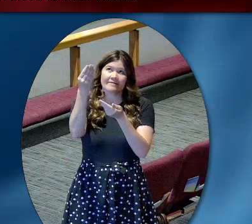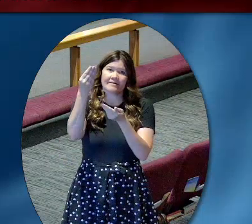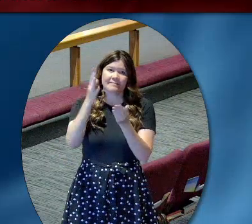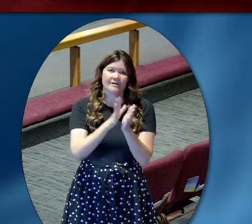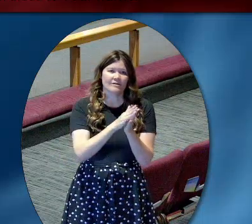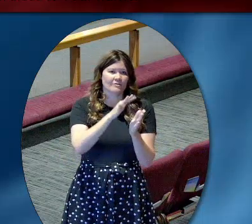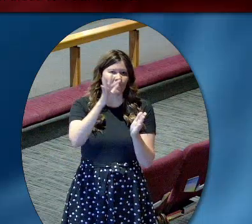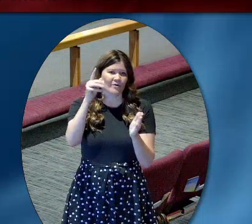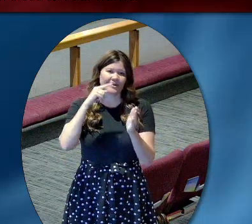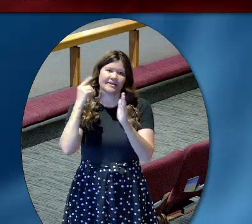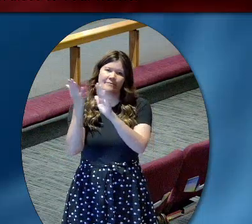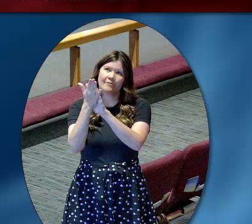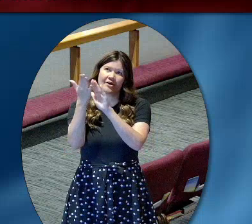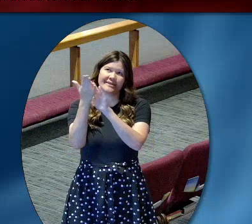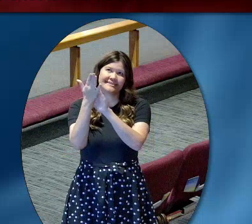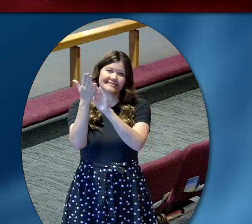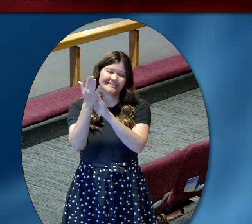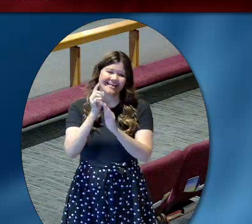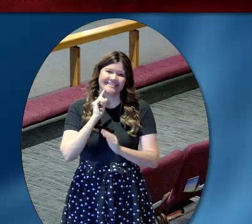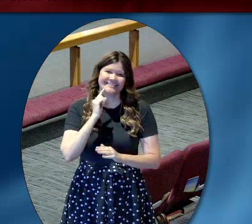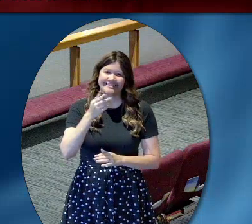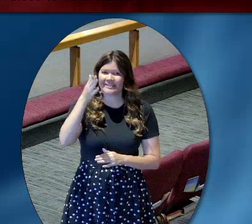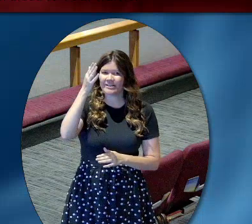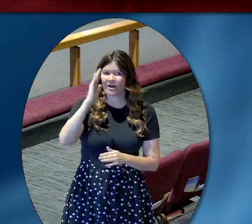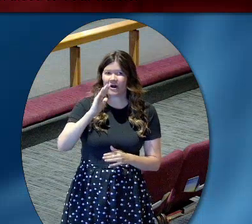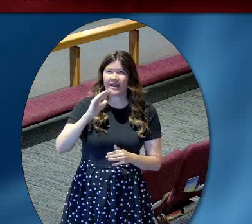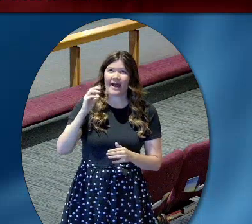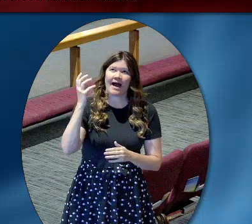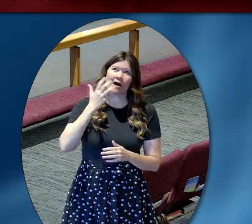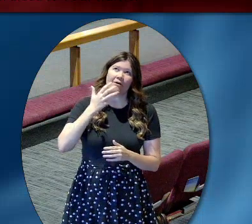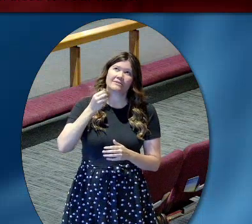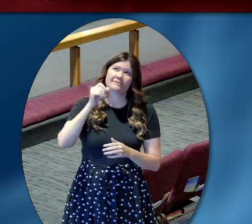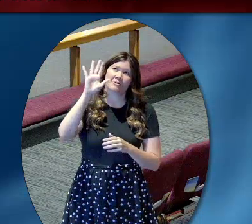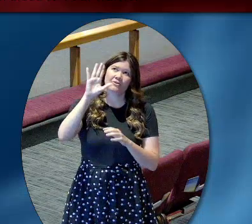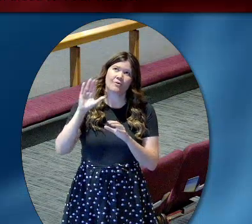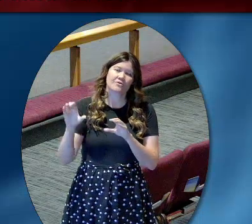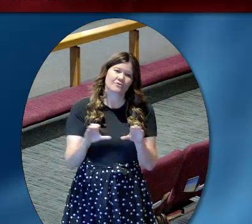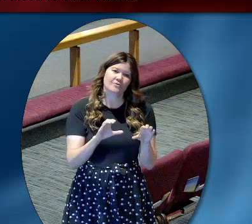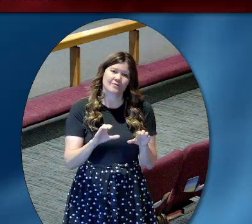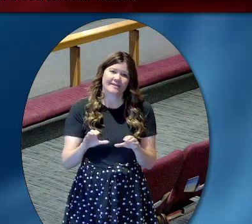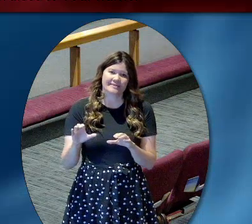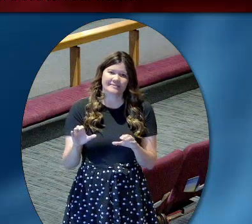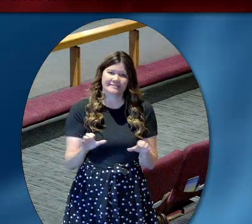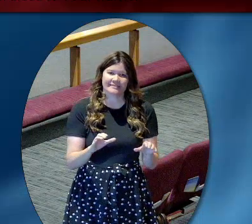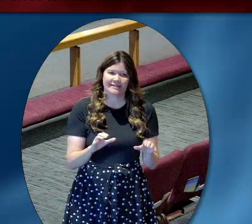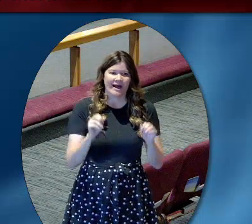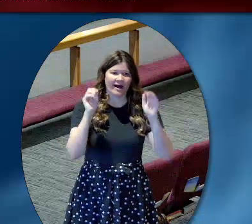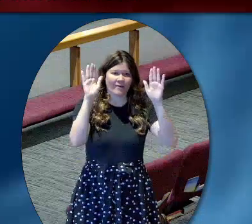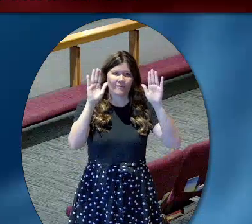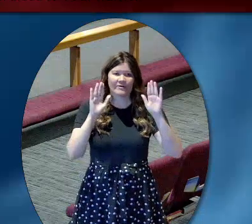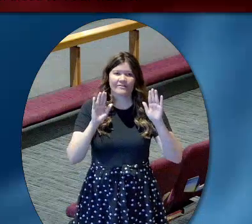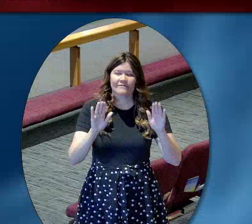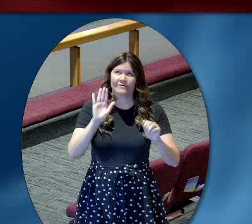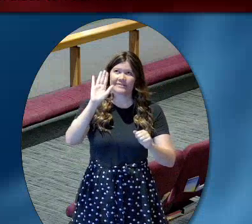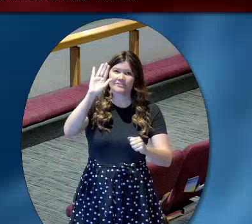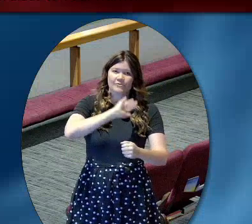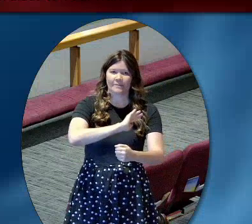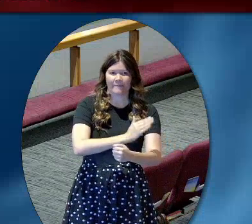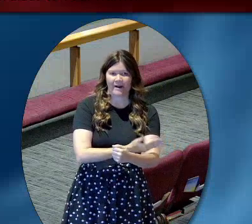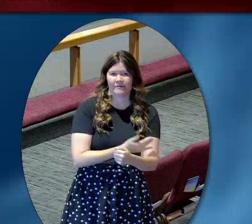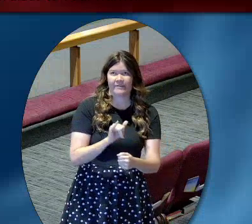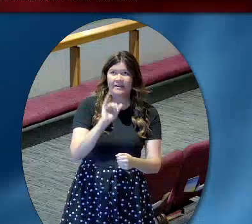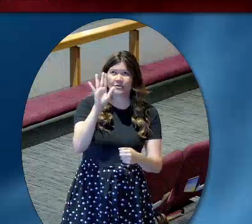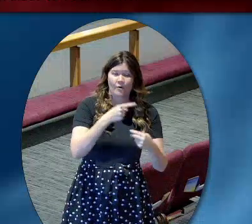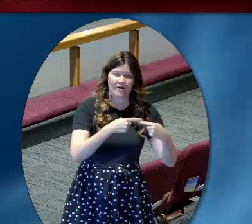glorious praise. Say to God, how awesome are your deeds. So great is it, your power, that your